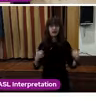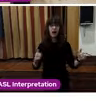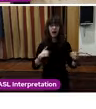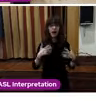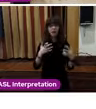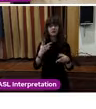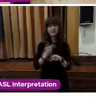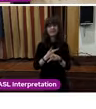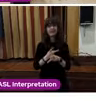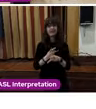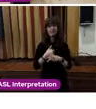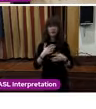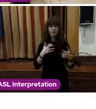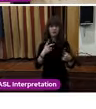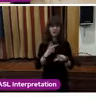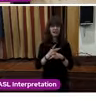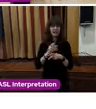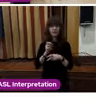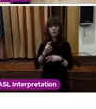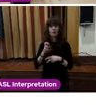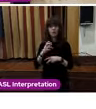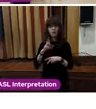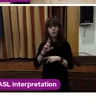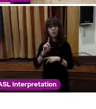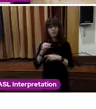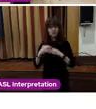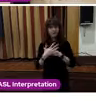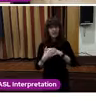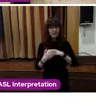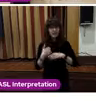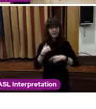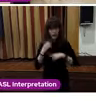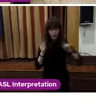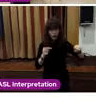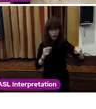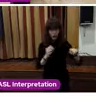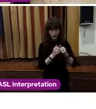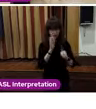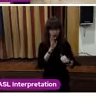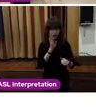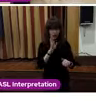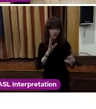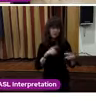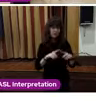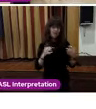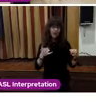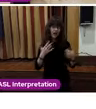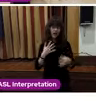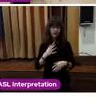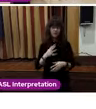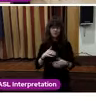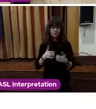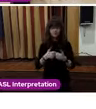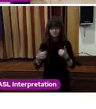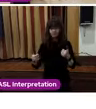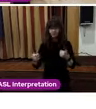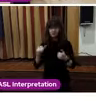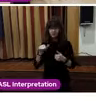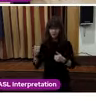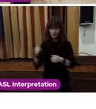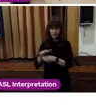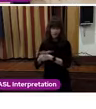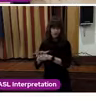I wanted to keep it, I wanted to keep Orchard Beach, I take my dog there, but that's also part of New York right now as well. So